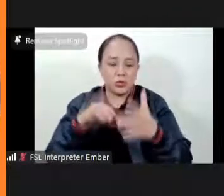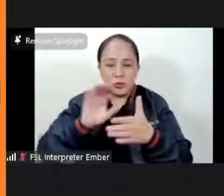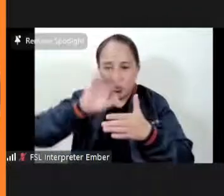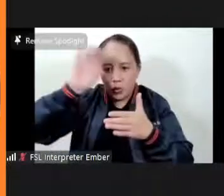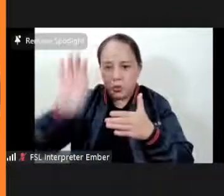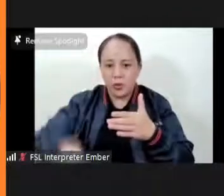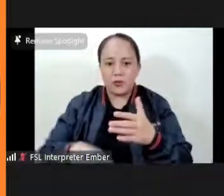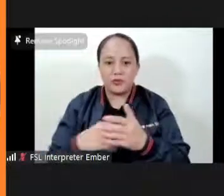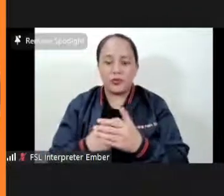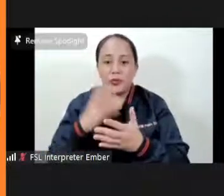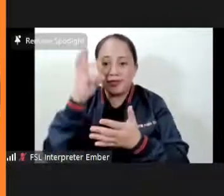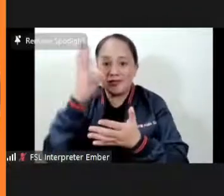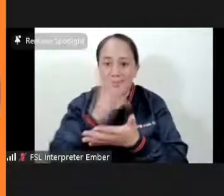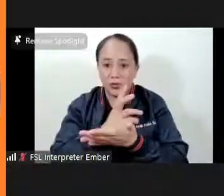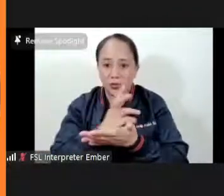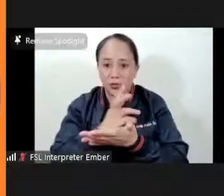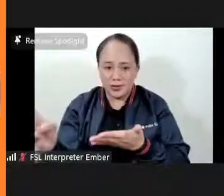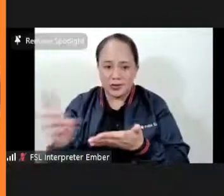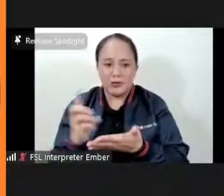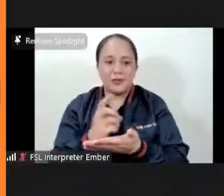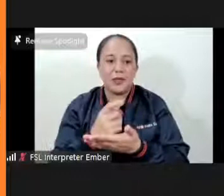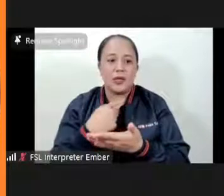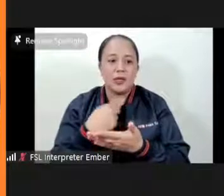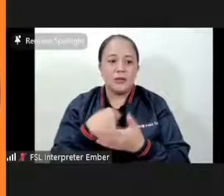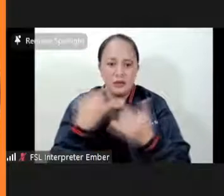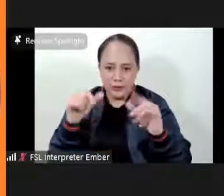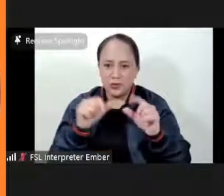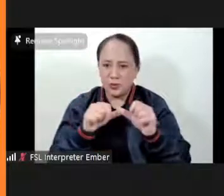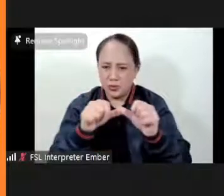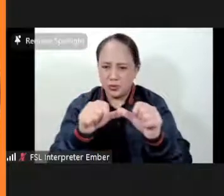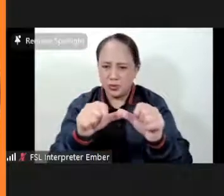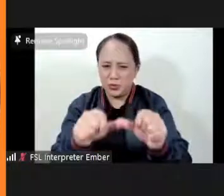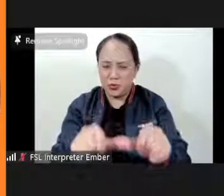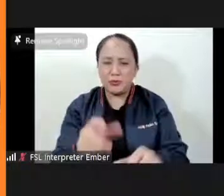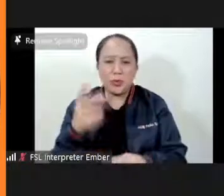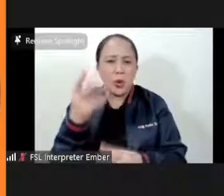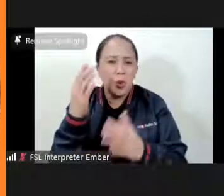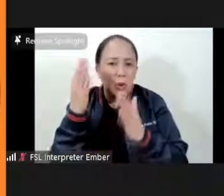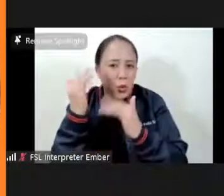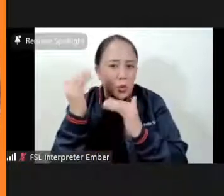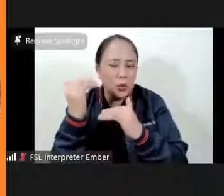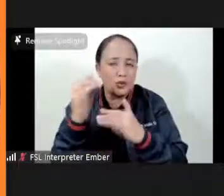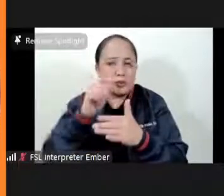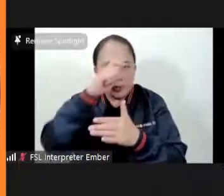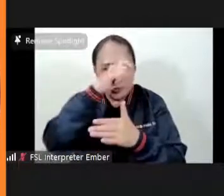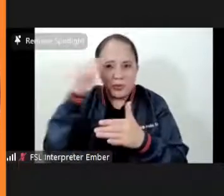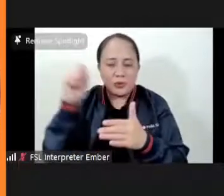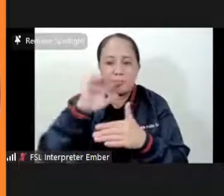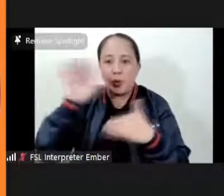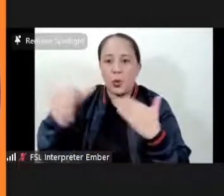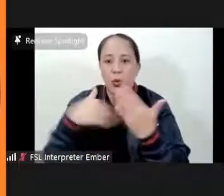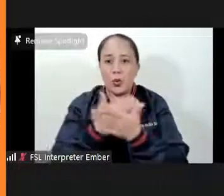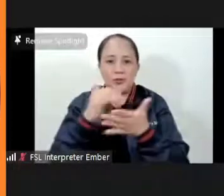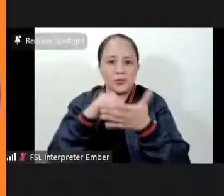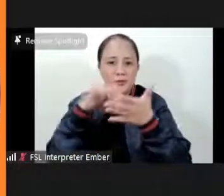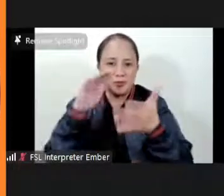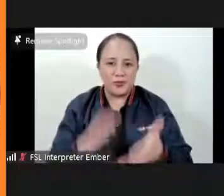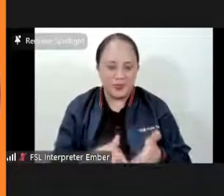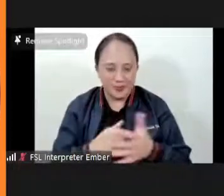finish within 6 weeks. This is still ongoing, but we are looking forward to graduating all the remaining